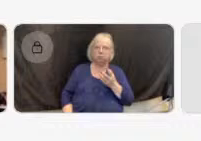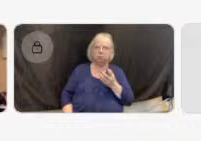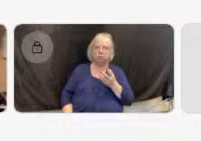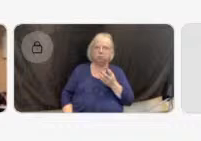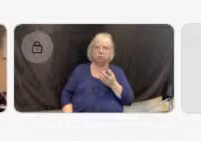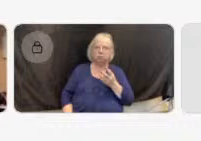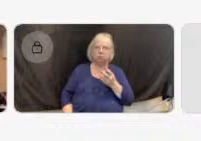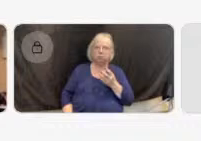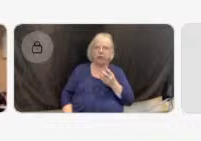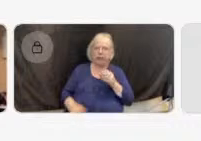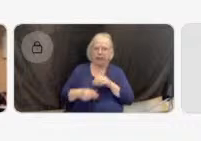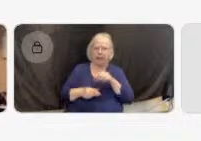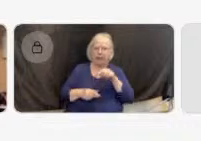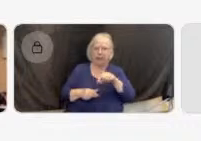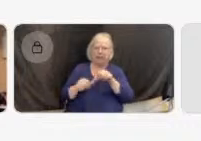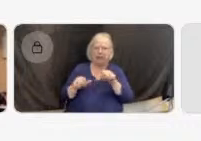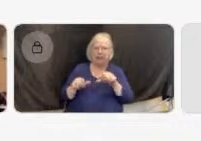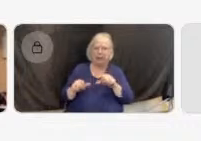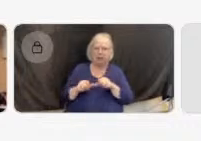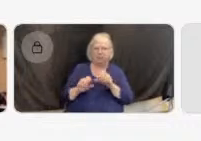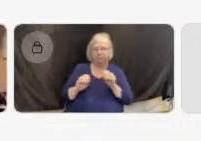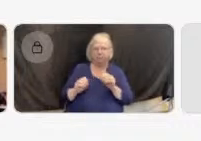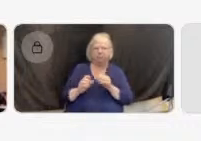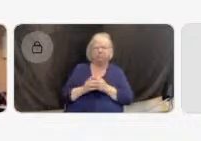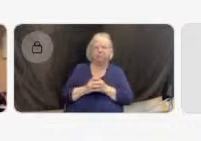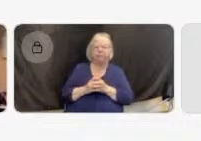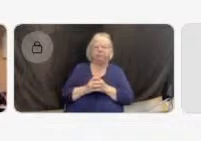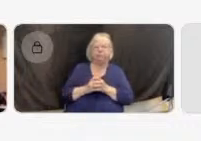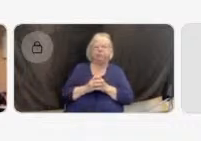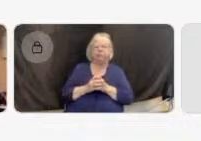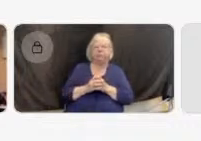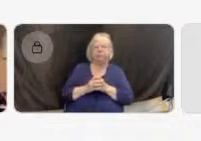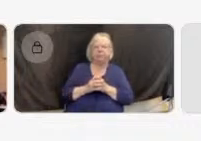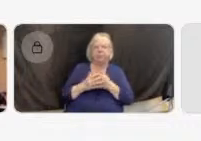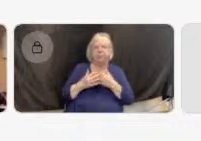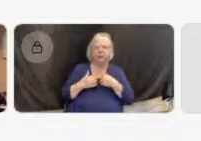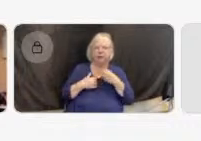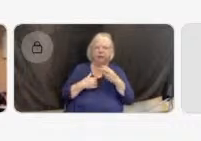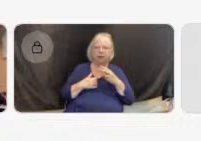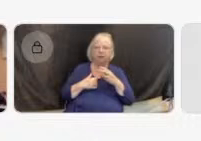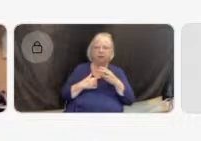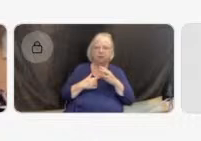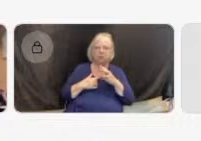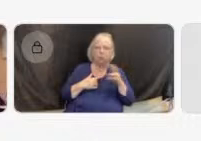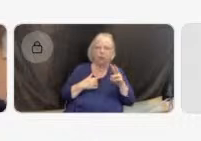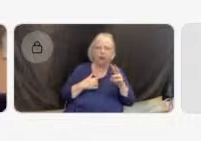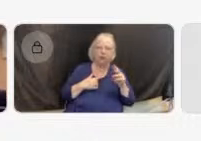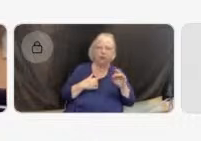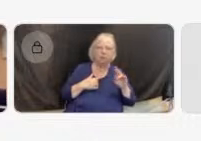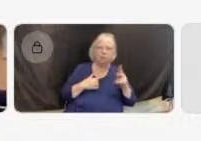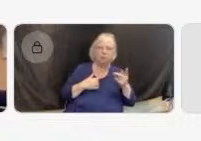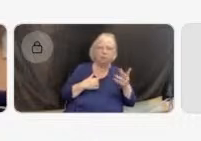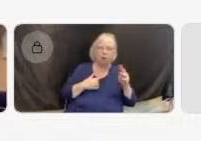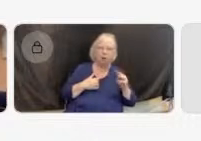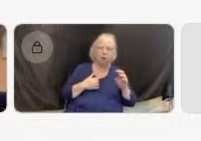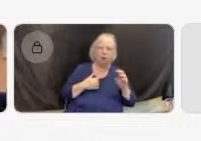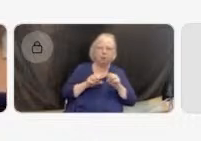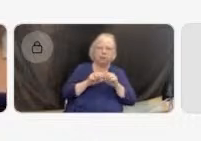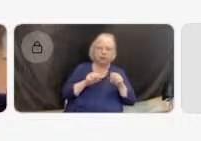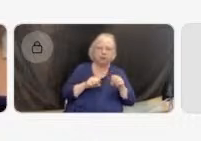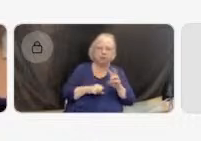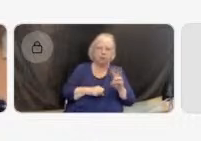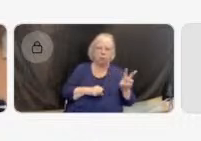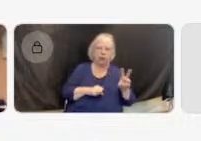right in this area. There is the West Markham system is to the west